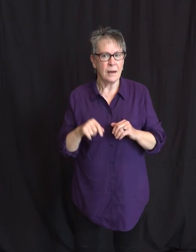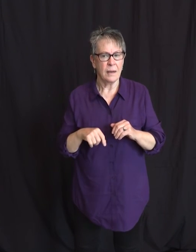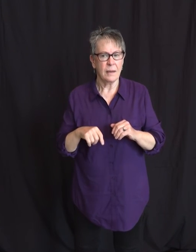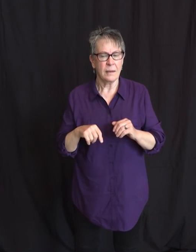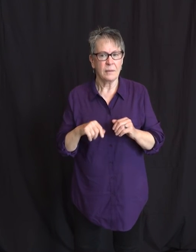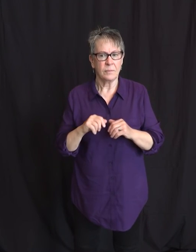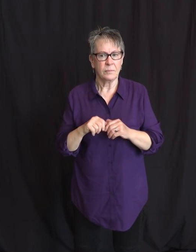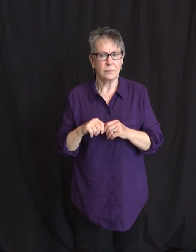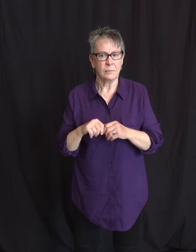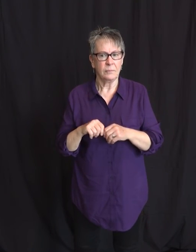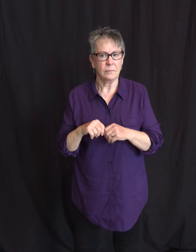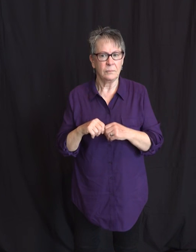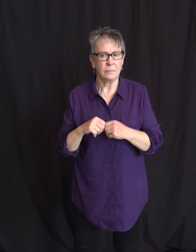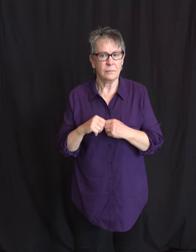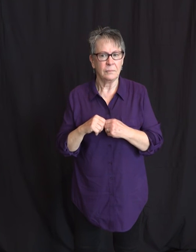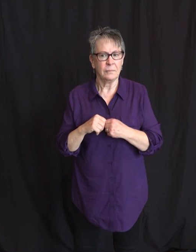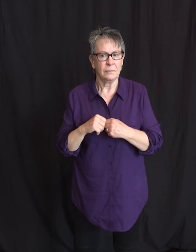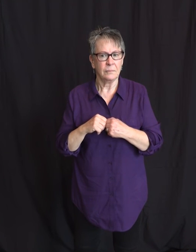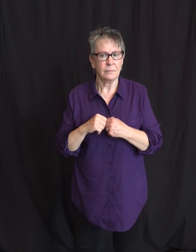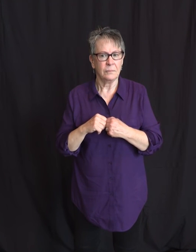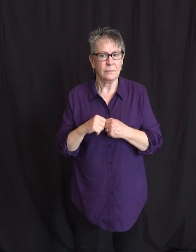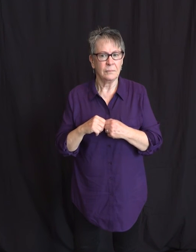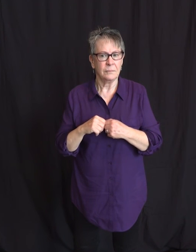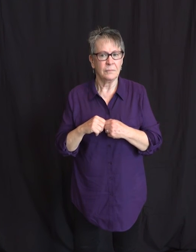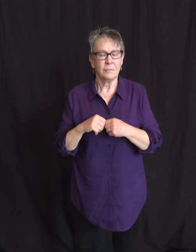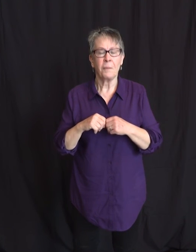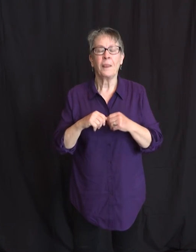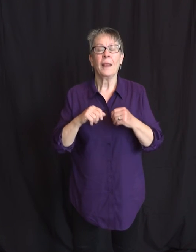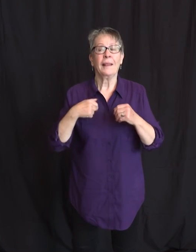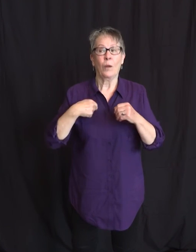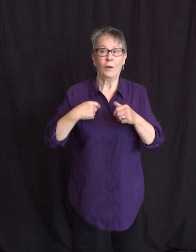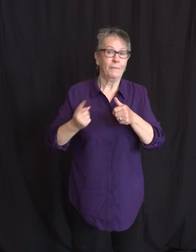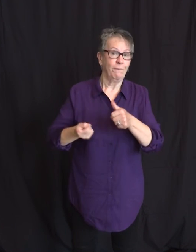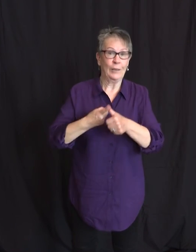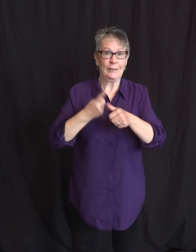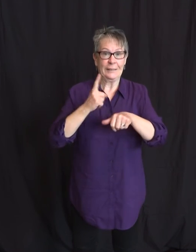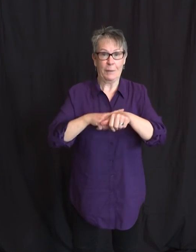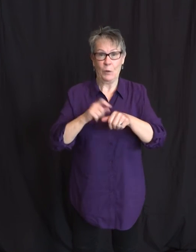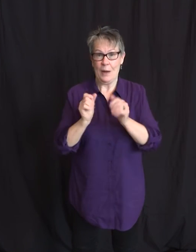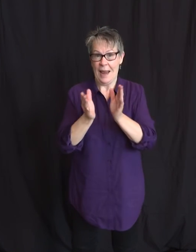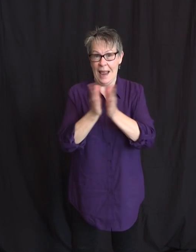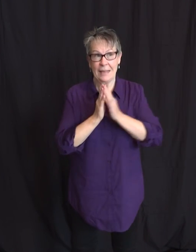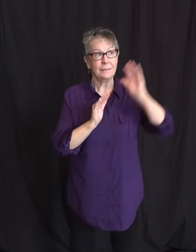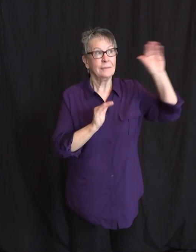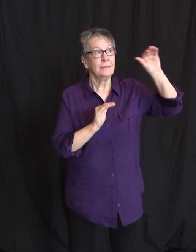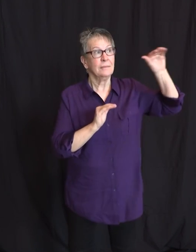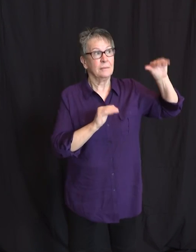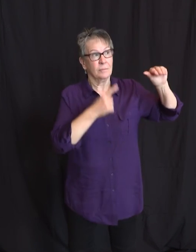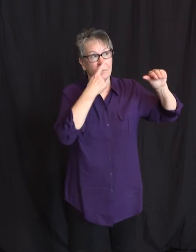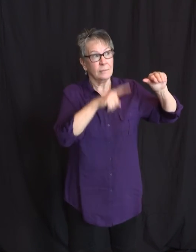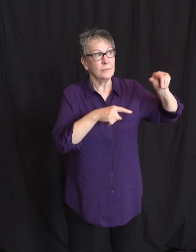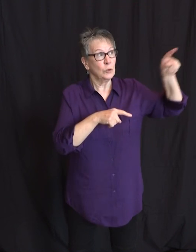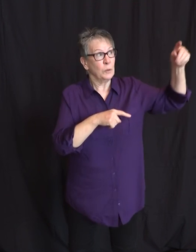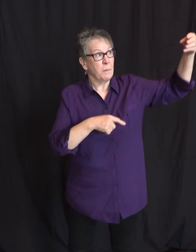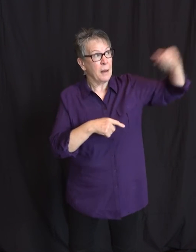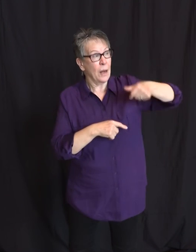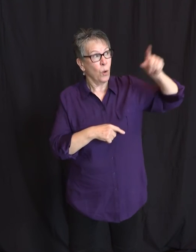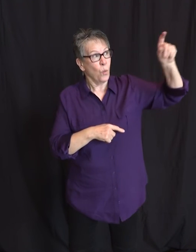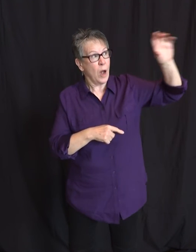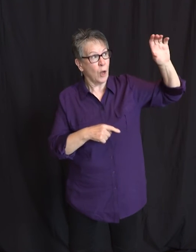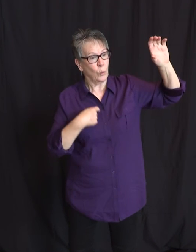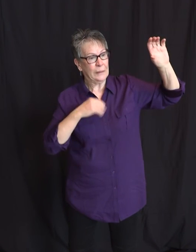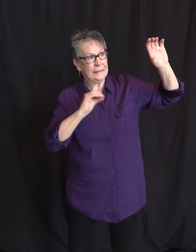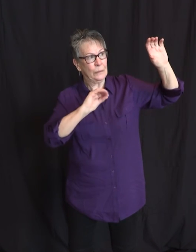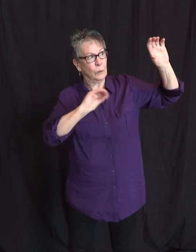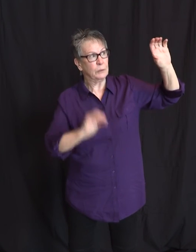state to ask that go to 100-0 for the duration of this, quote unquote, of this duration of this incident.